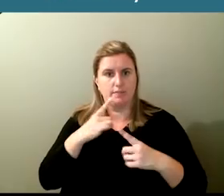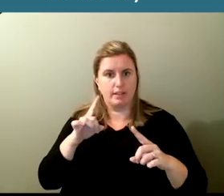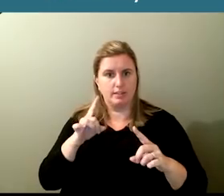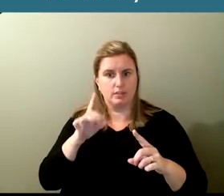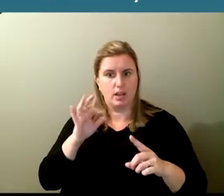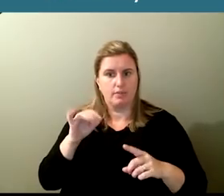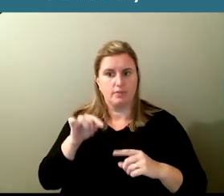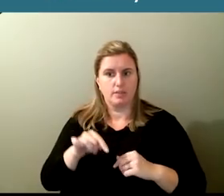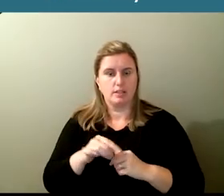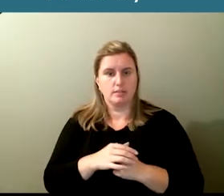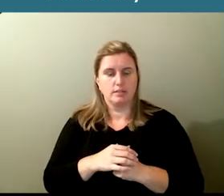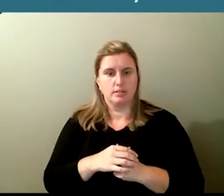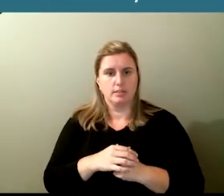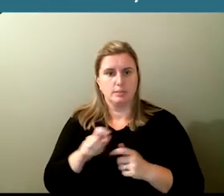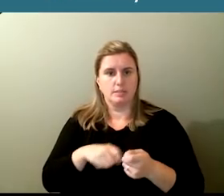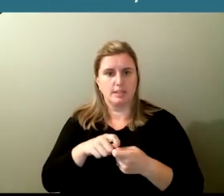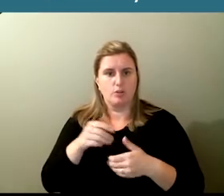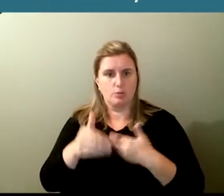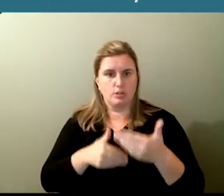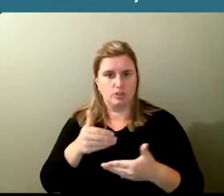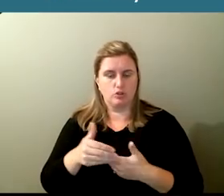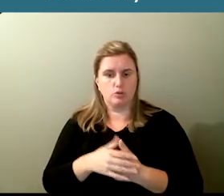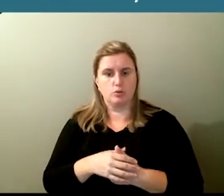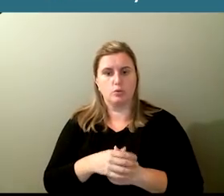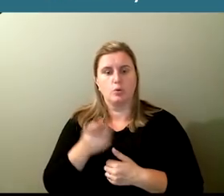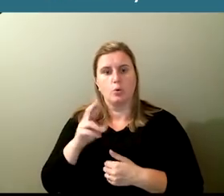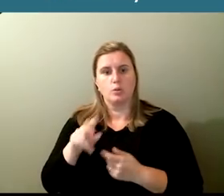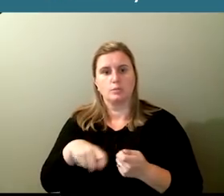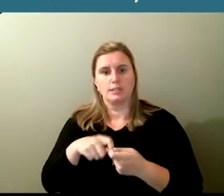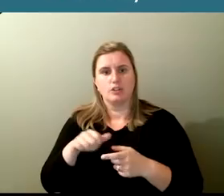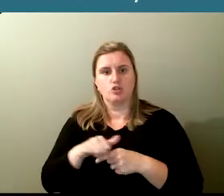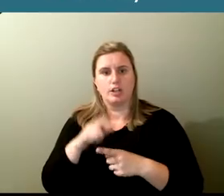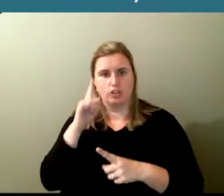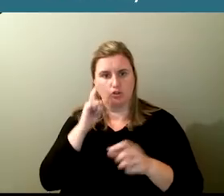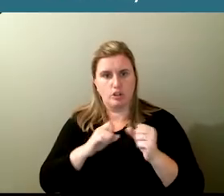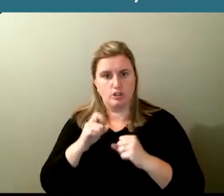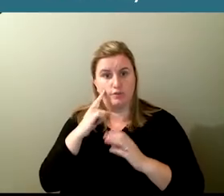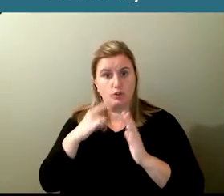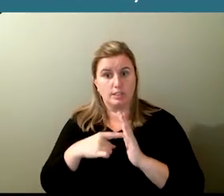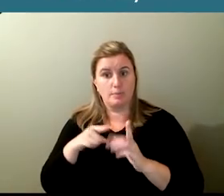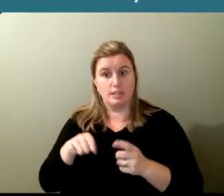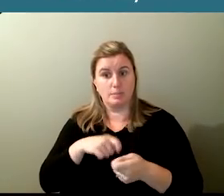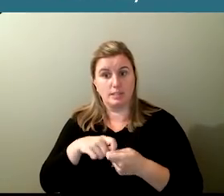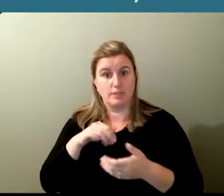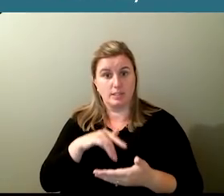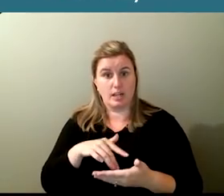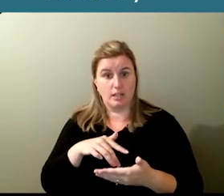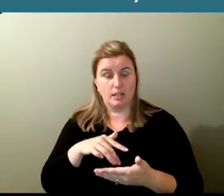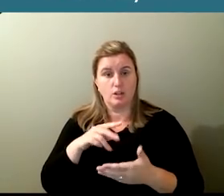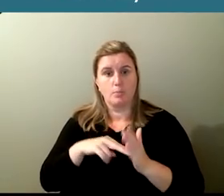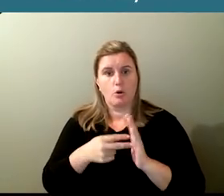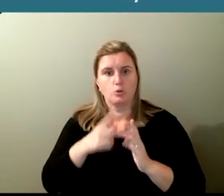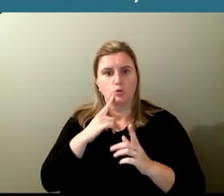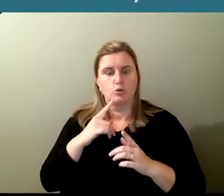these specific procedures or specific training strategies. For instance, in this specific study, the purpose was to